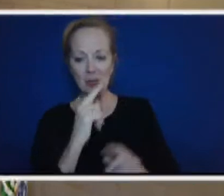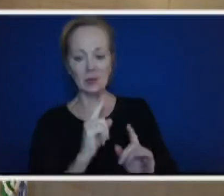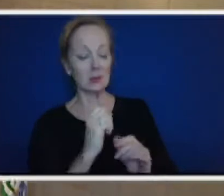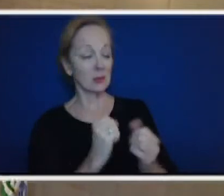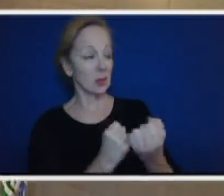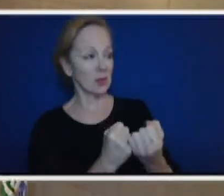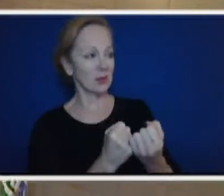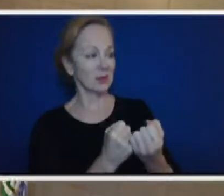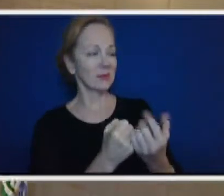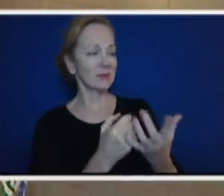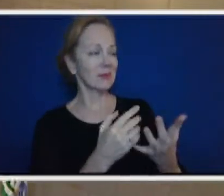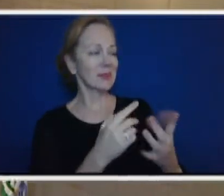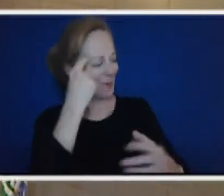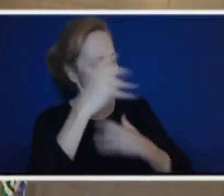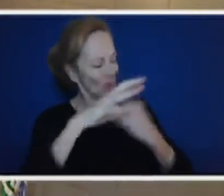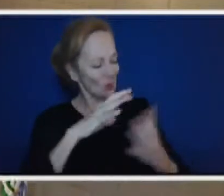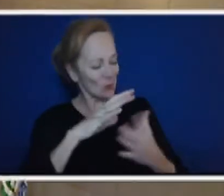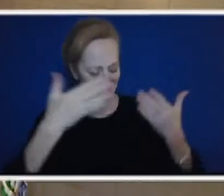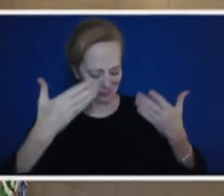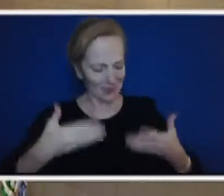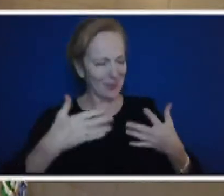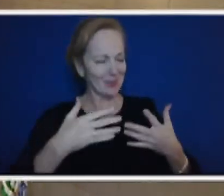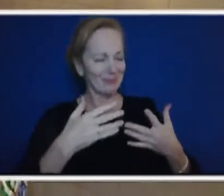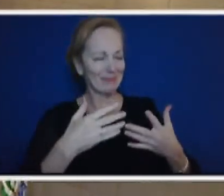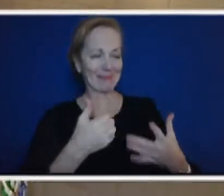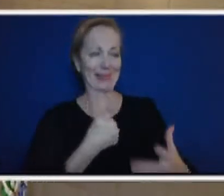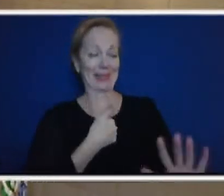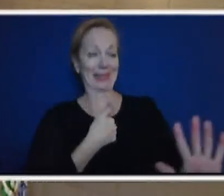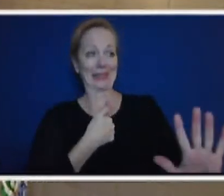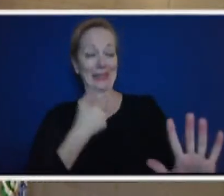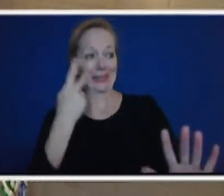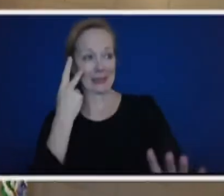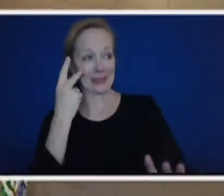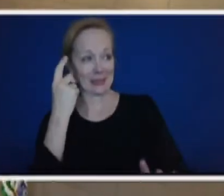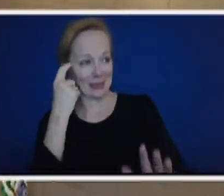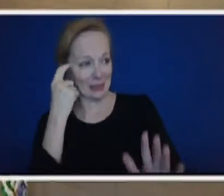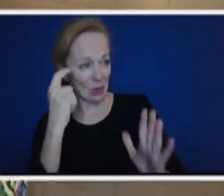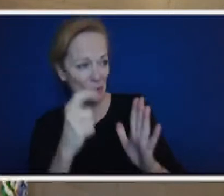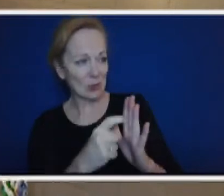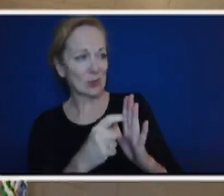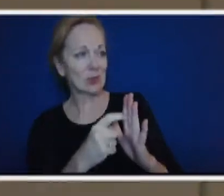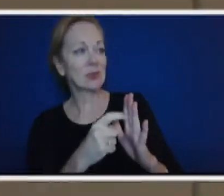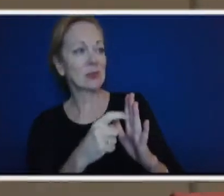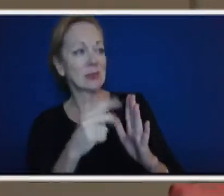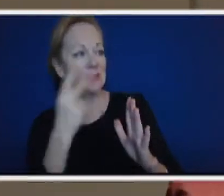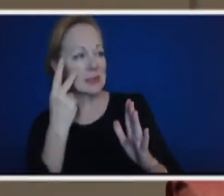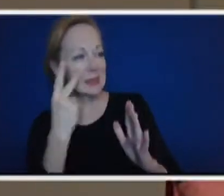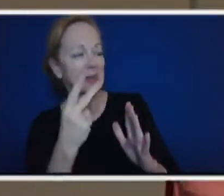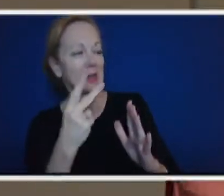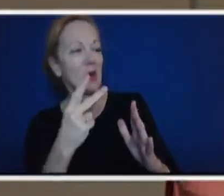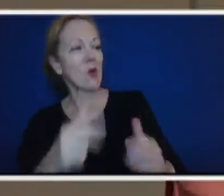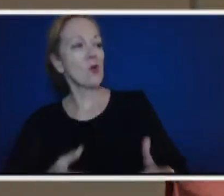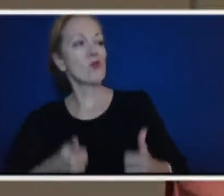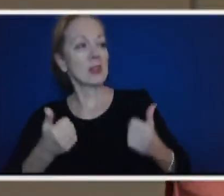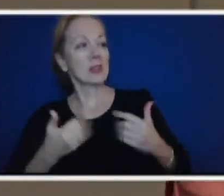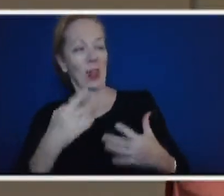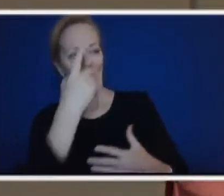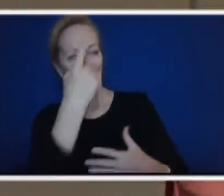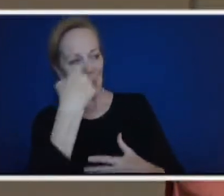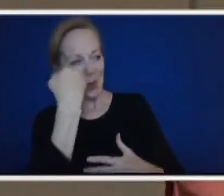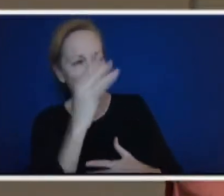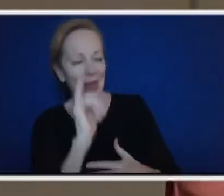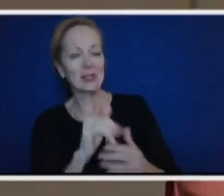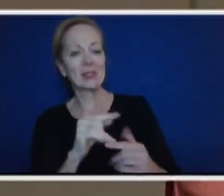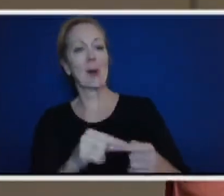for me to see a resident that appears in opposition. So that's, and if she can come back